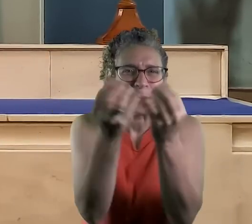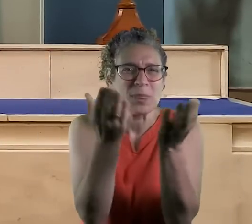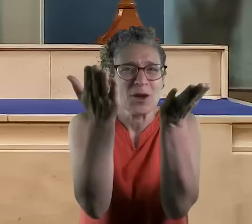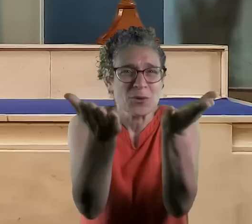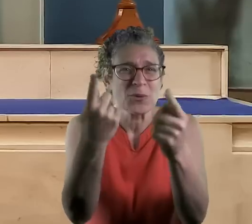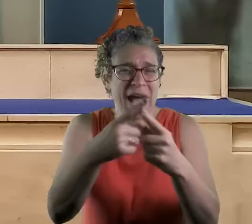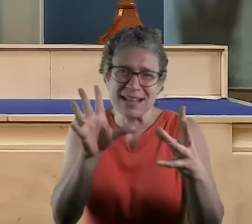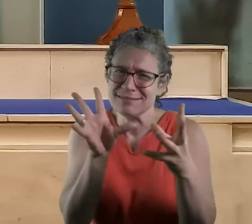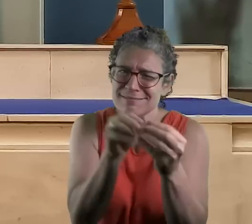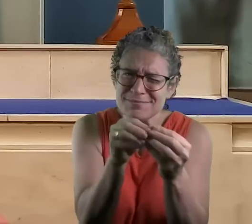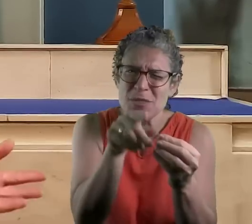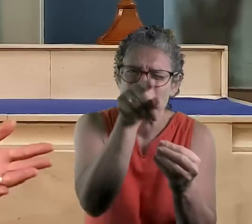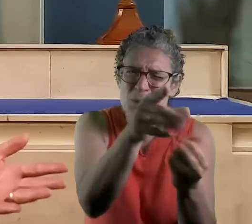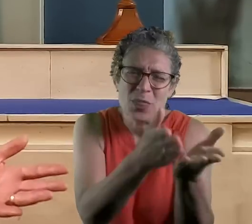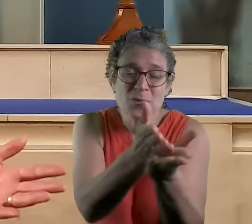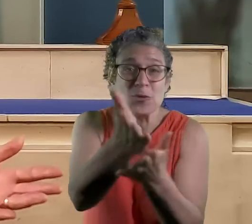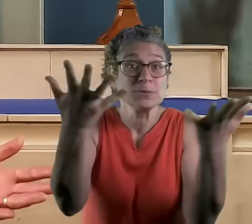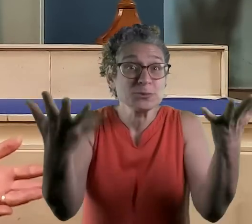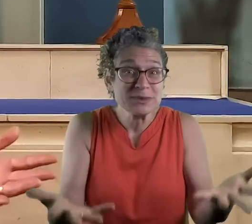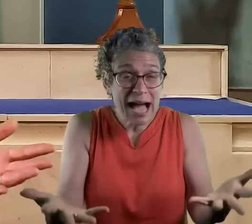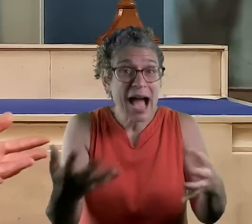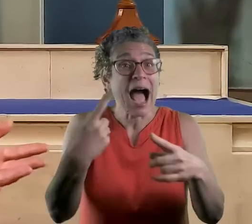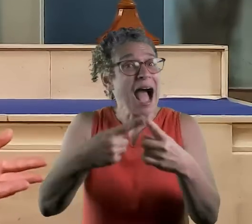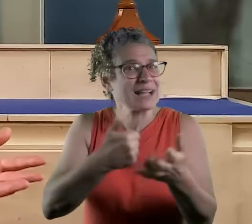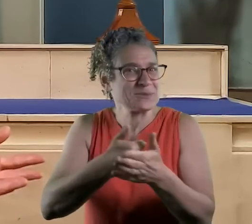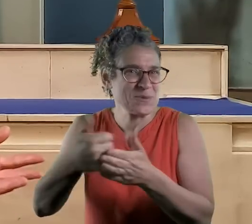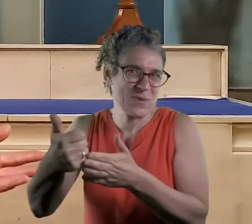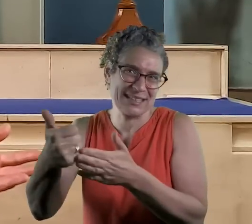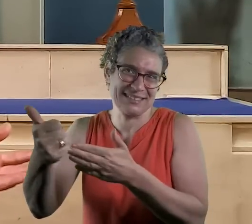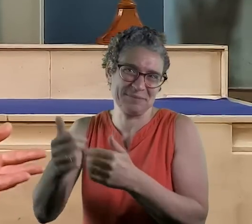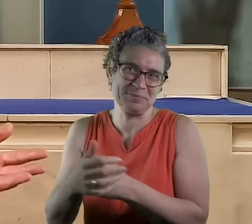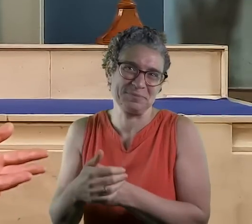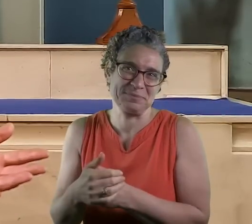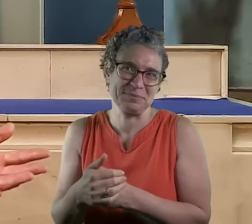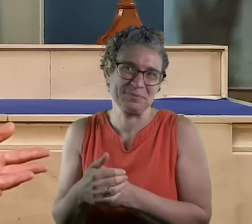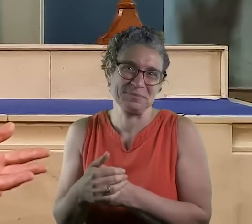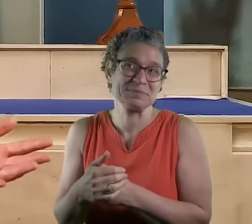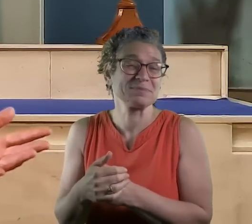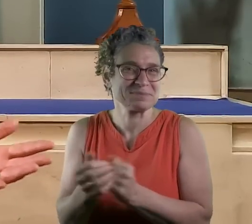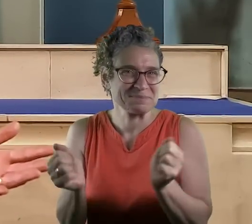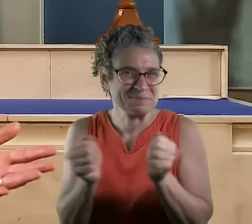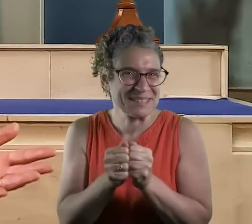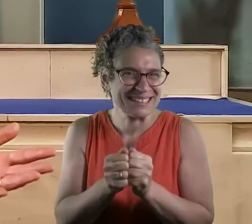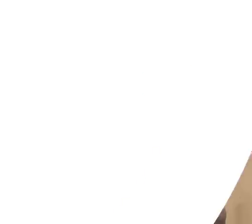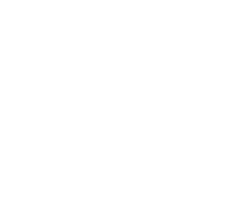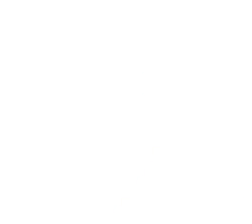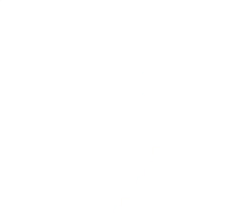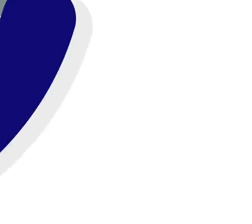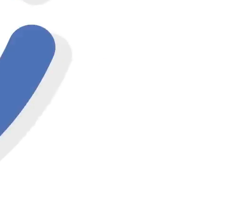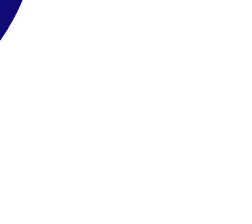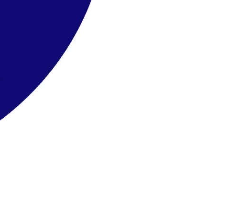you and remain with you this day and always. Amen.